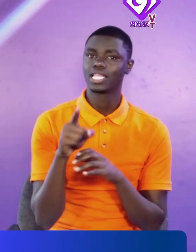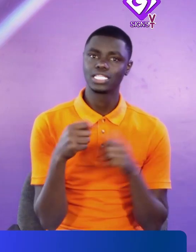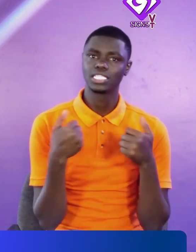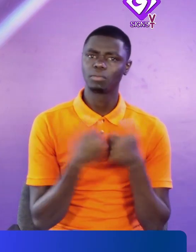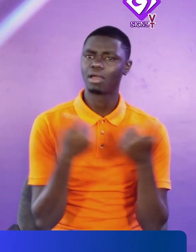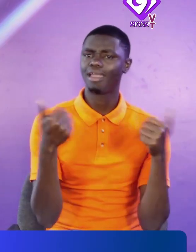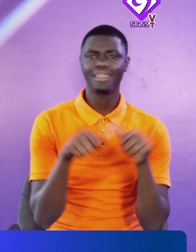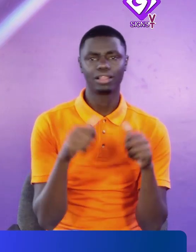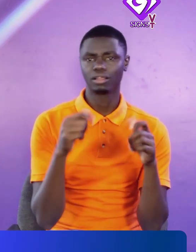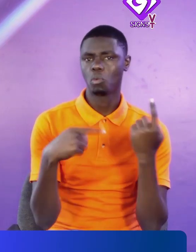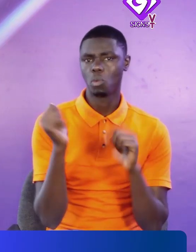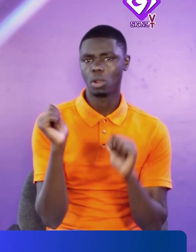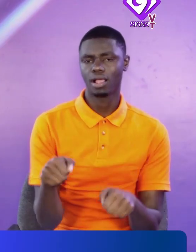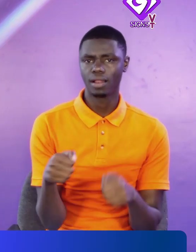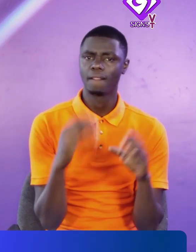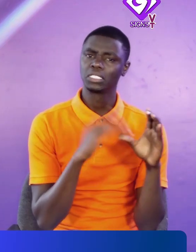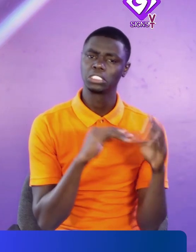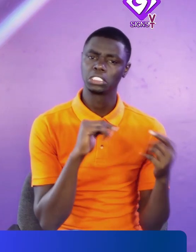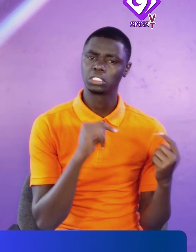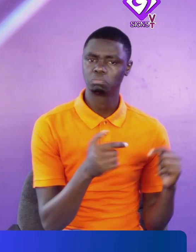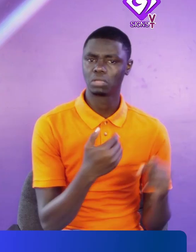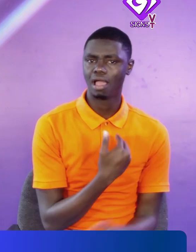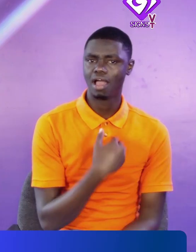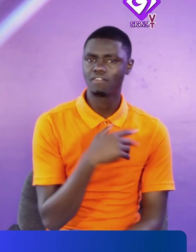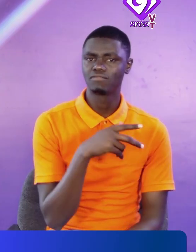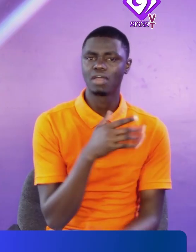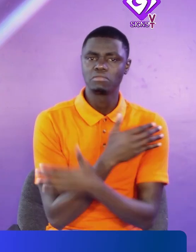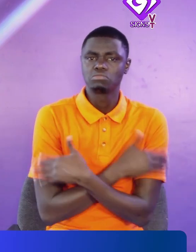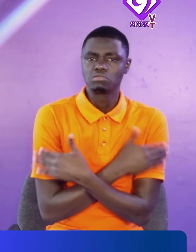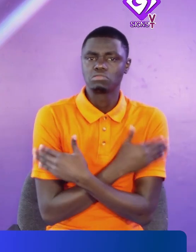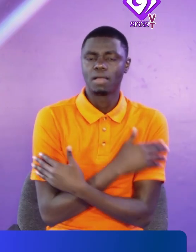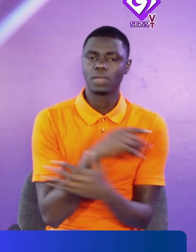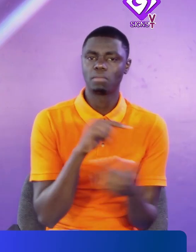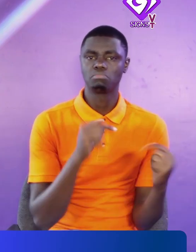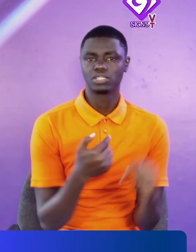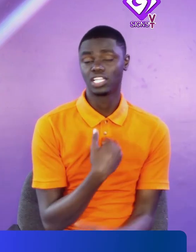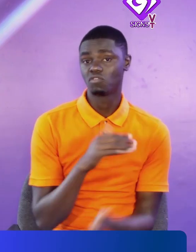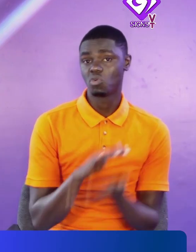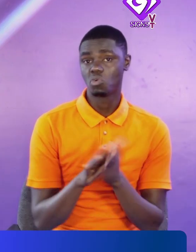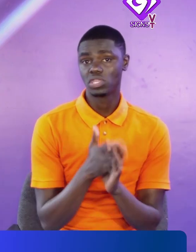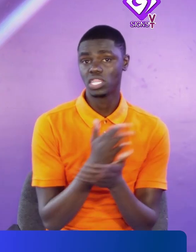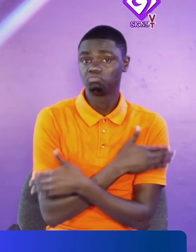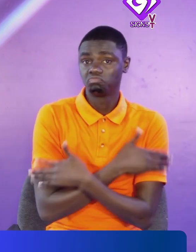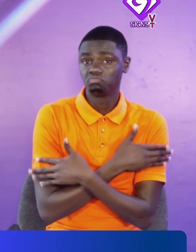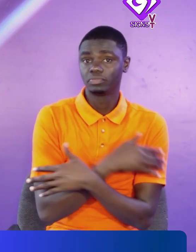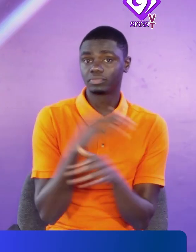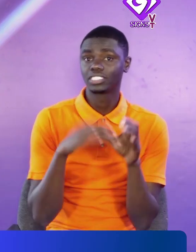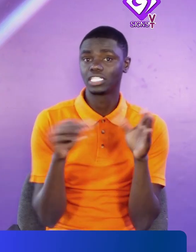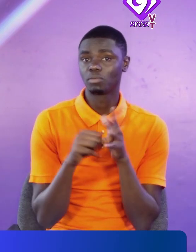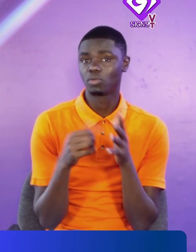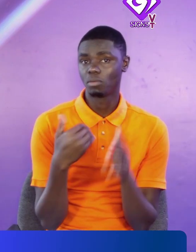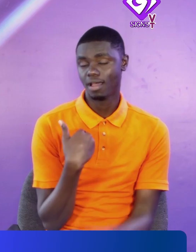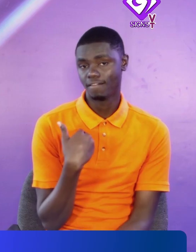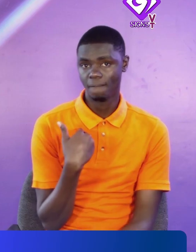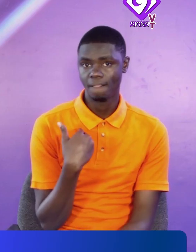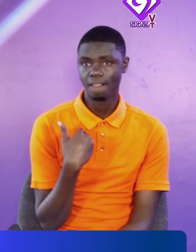shinda. Chelsea wako na ma-injury, no Cole Palmer. Unajua without Cole Palmer Chelsea wako na crisis pale.